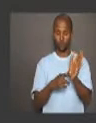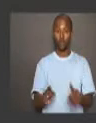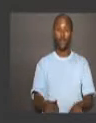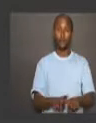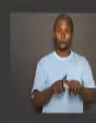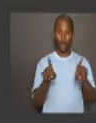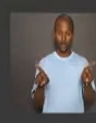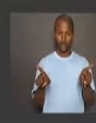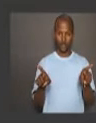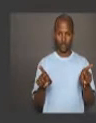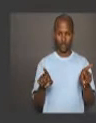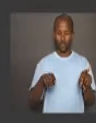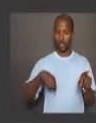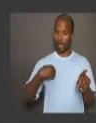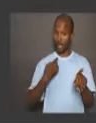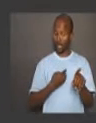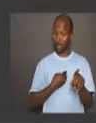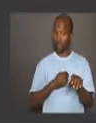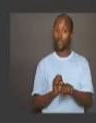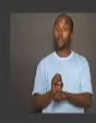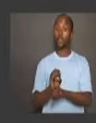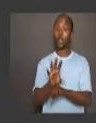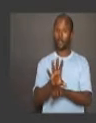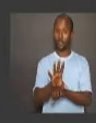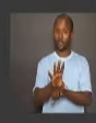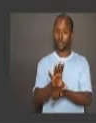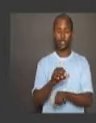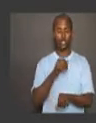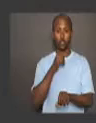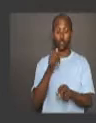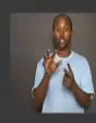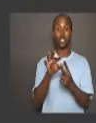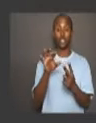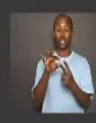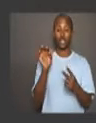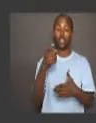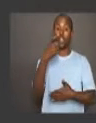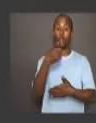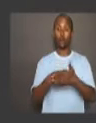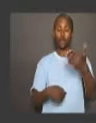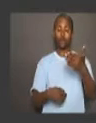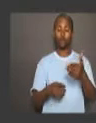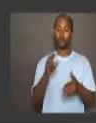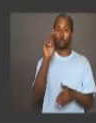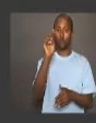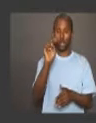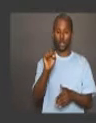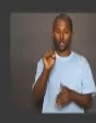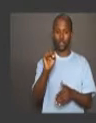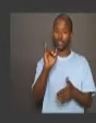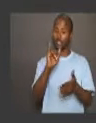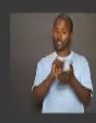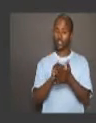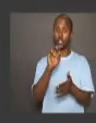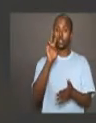But I recommend that you do not select a value for n that